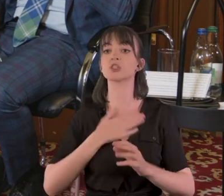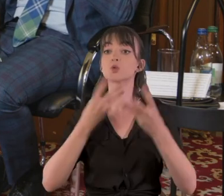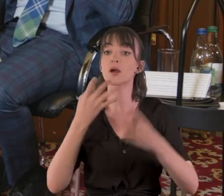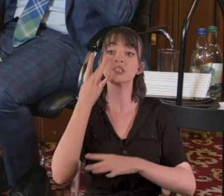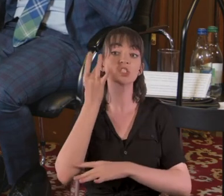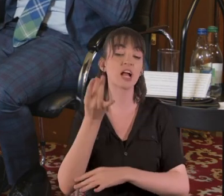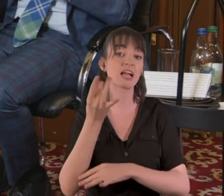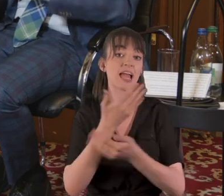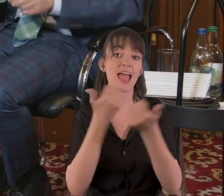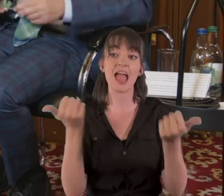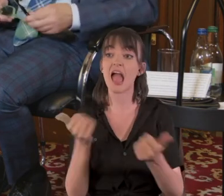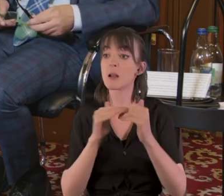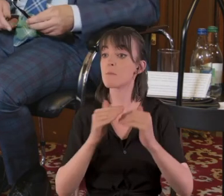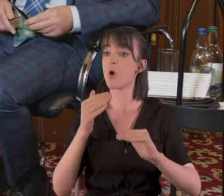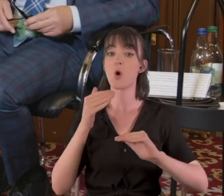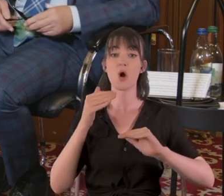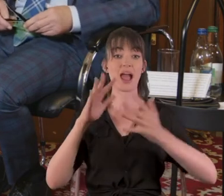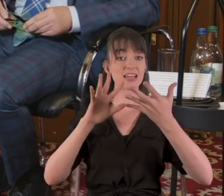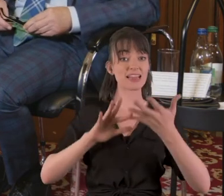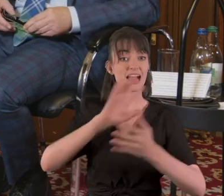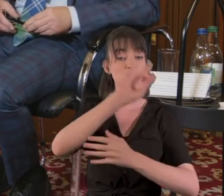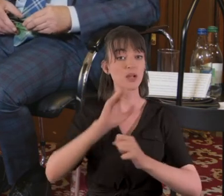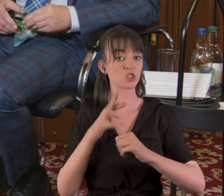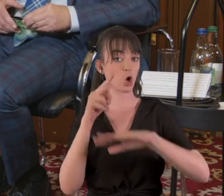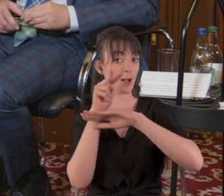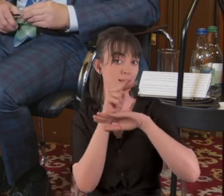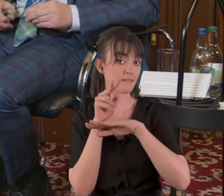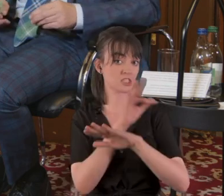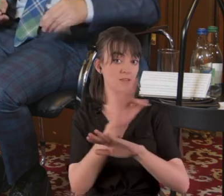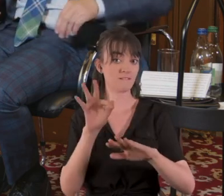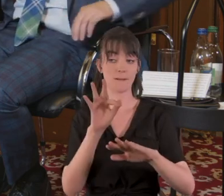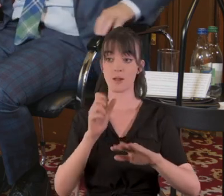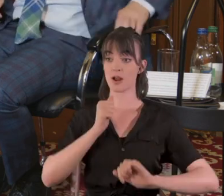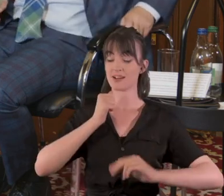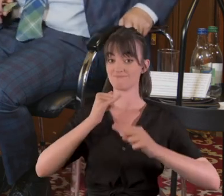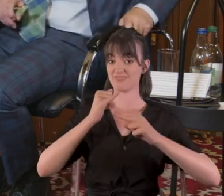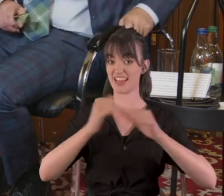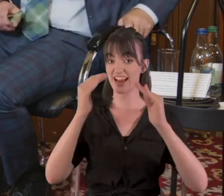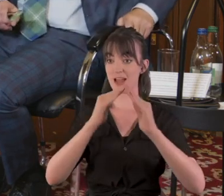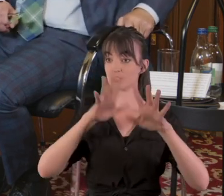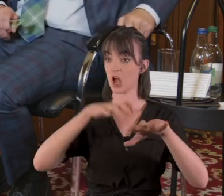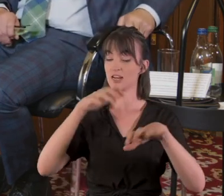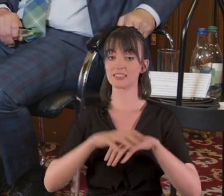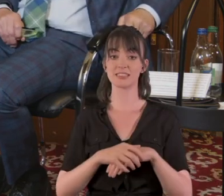any final observations or questions from our in-person, in-house audience?